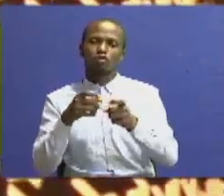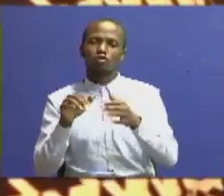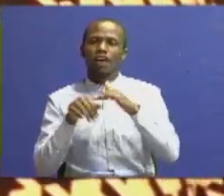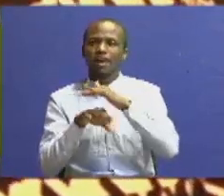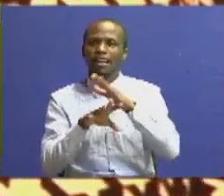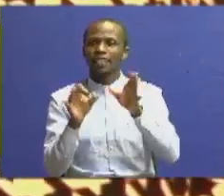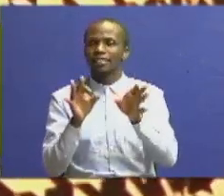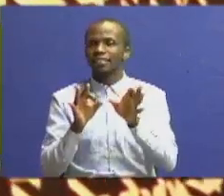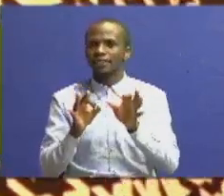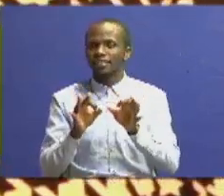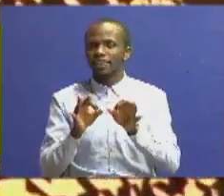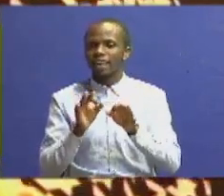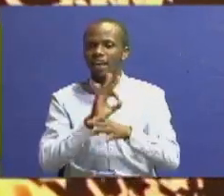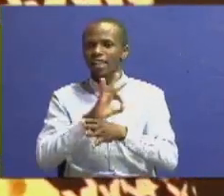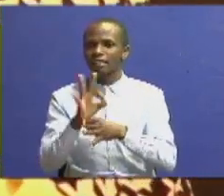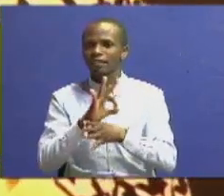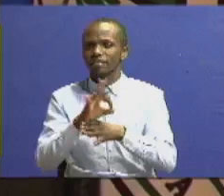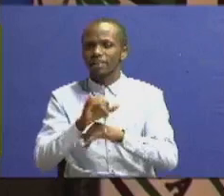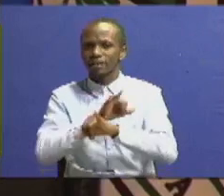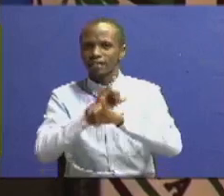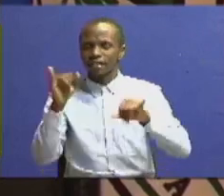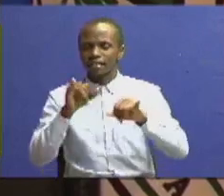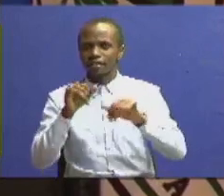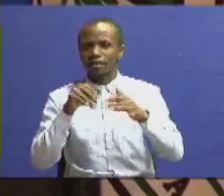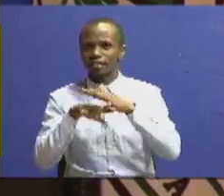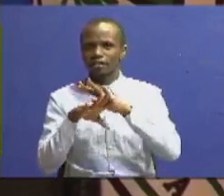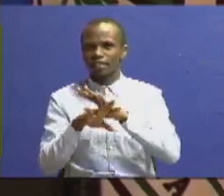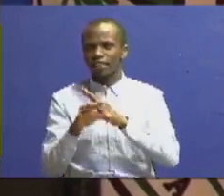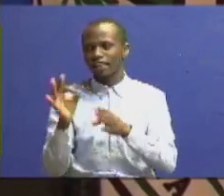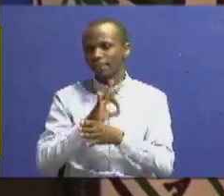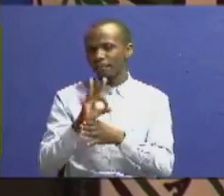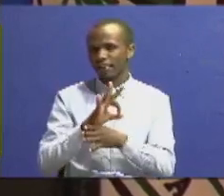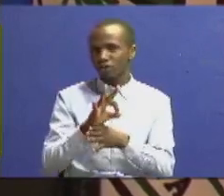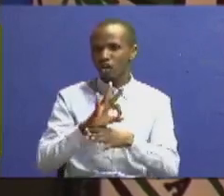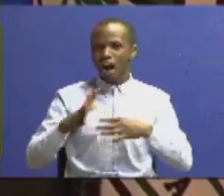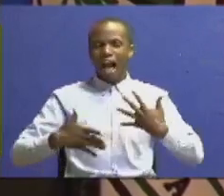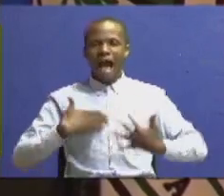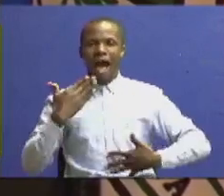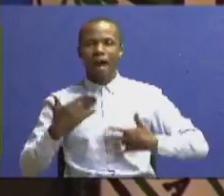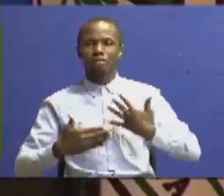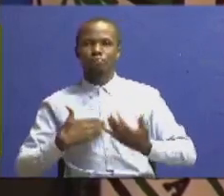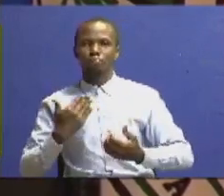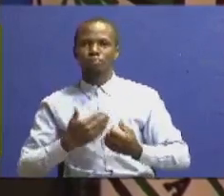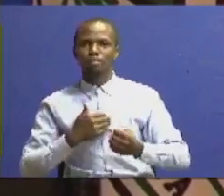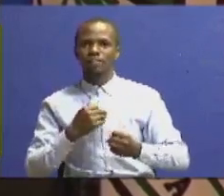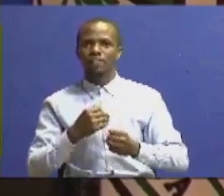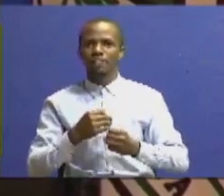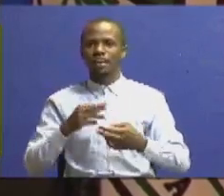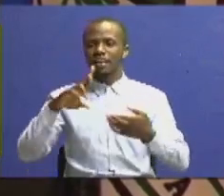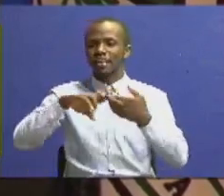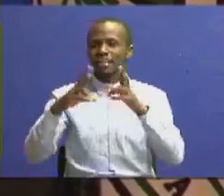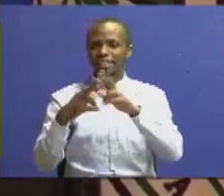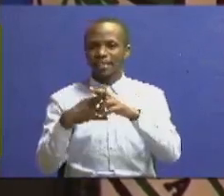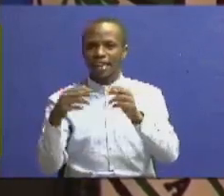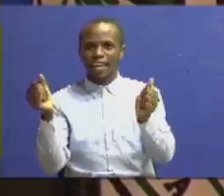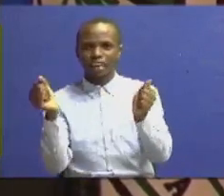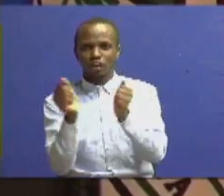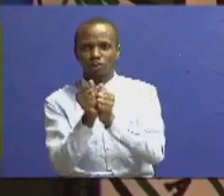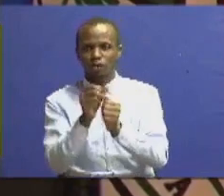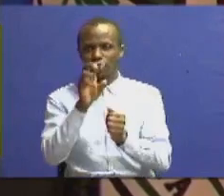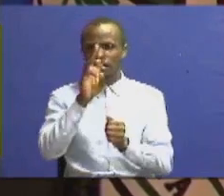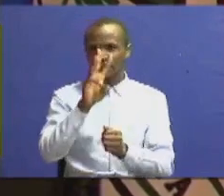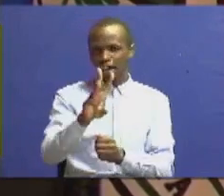and the safety and crowd control in the venues. We are proud to be associated with the